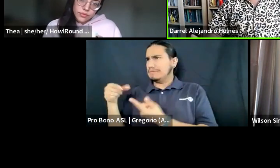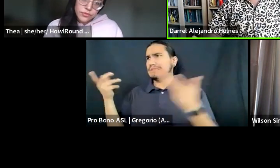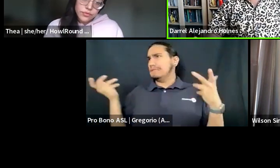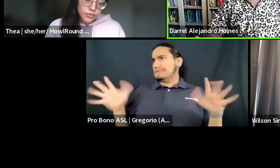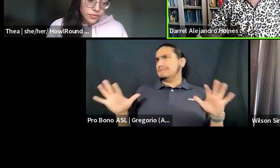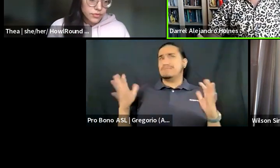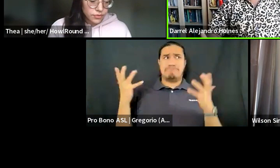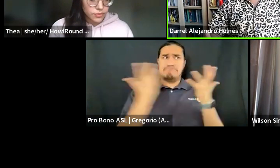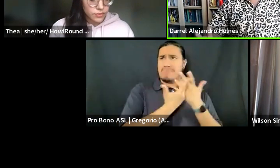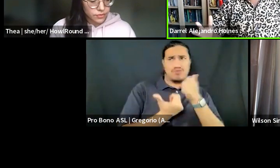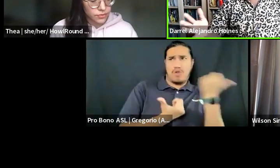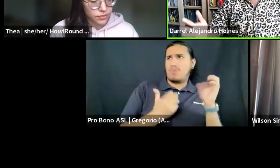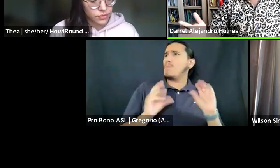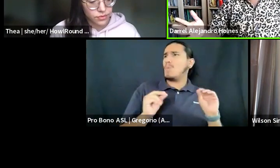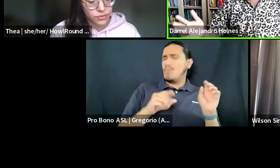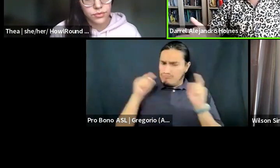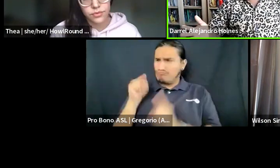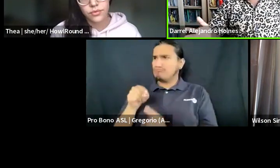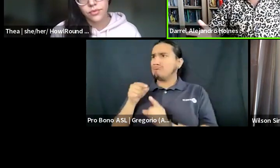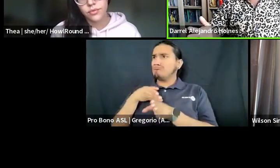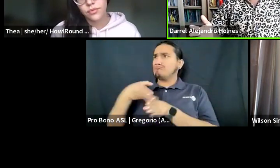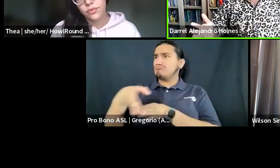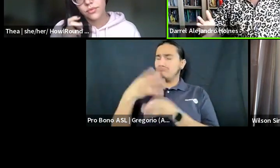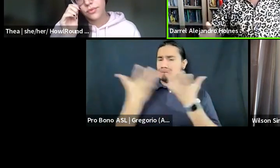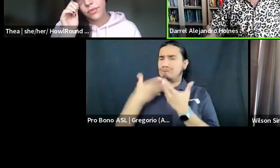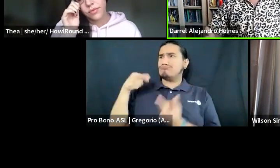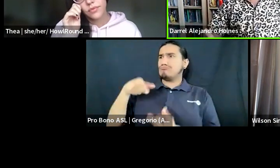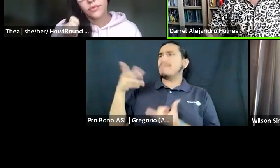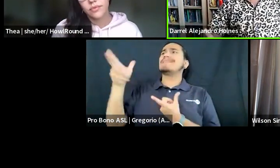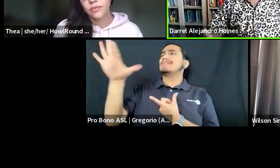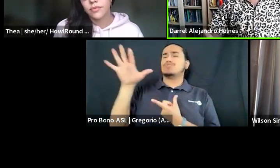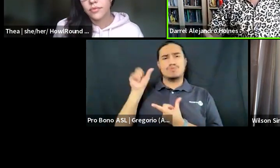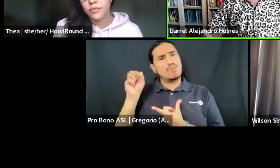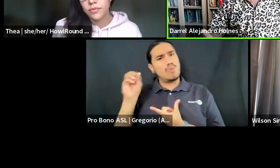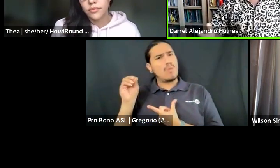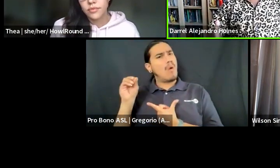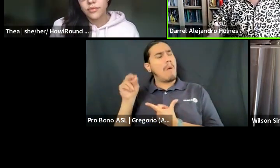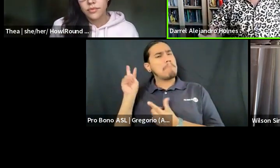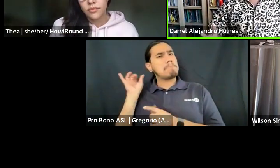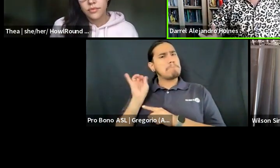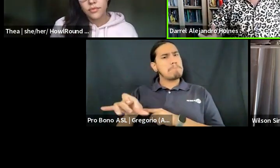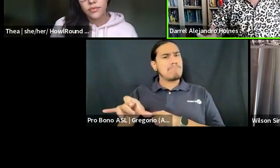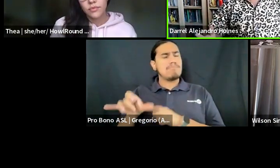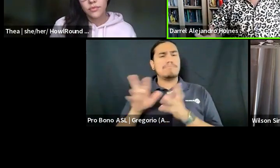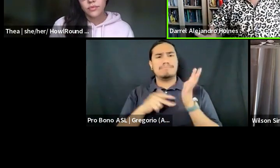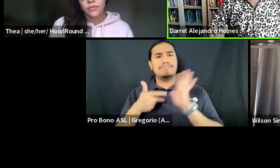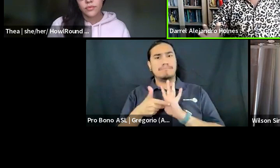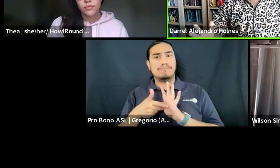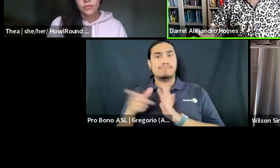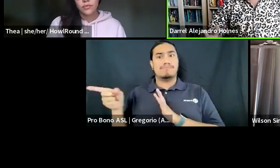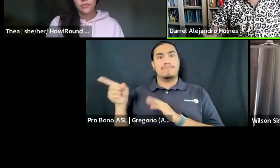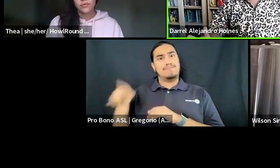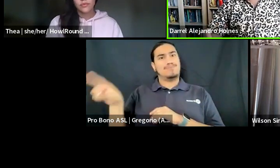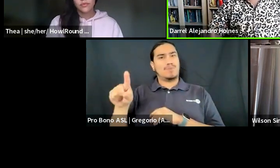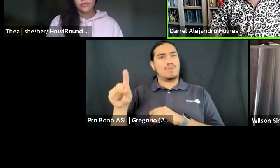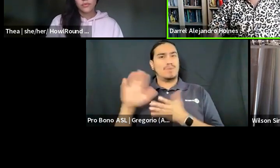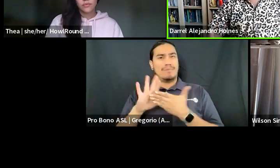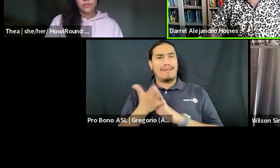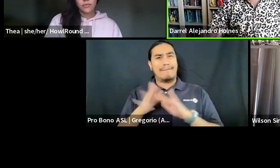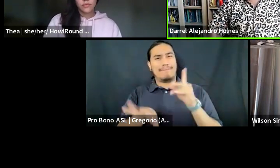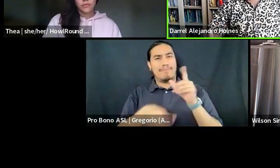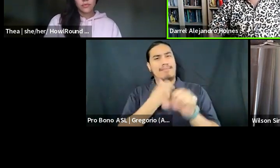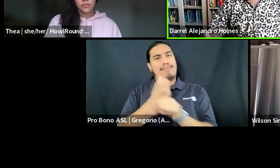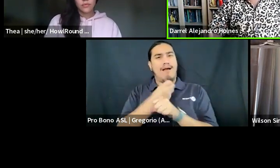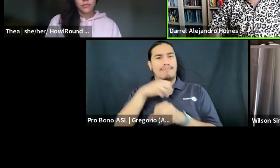market value in this particular form. So therefore, you're somehow locked into